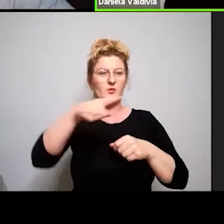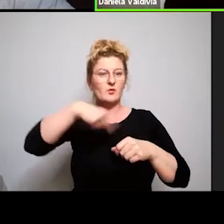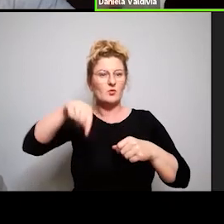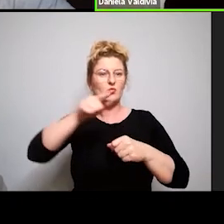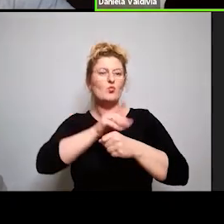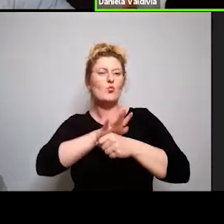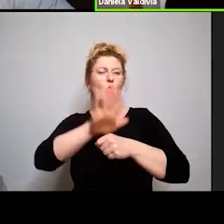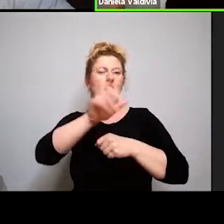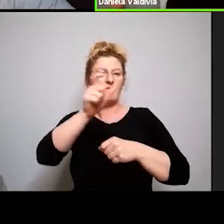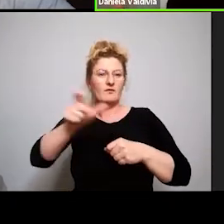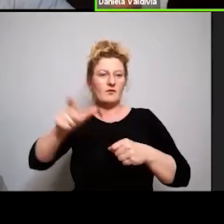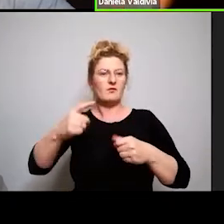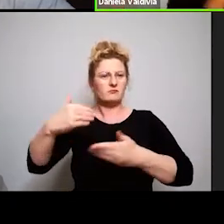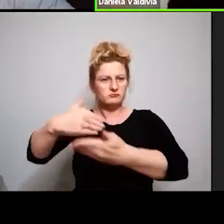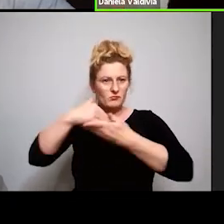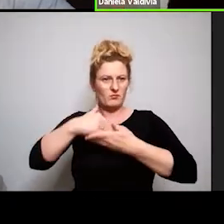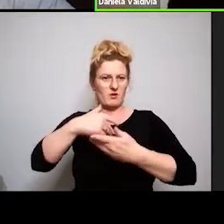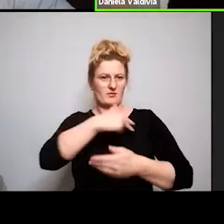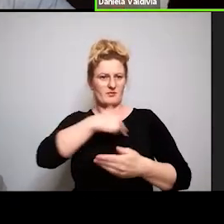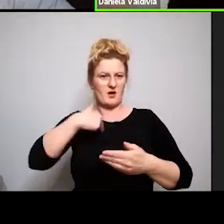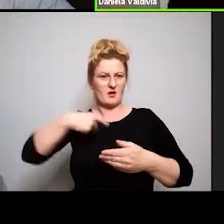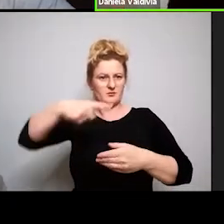use a lot this role model